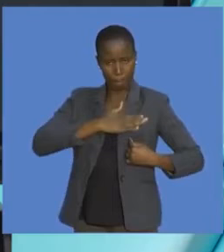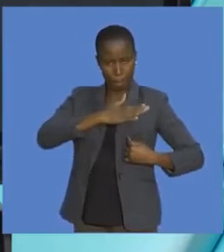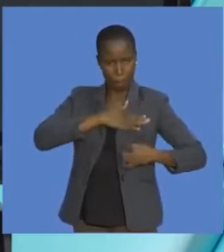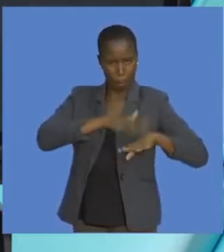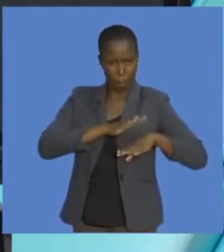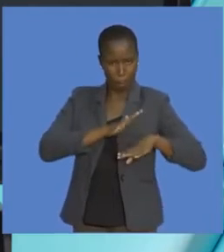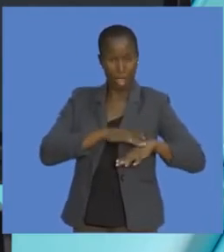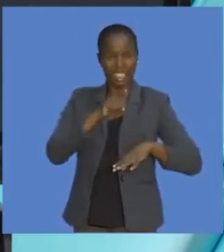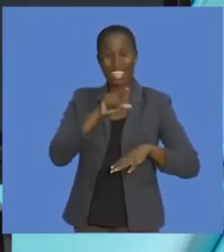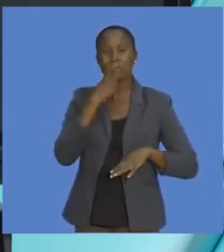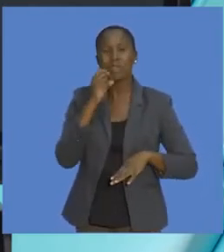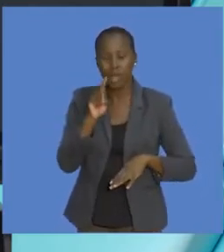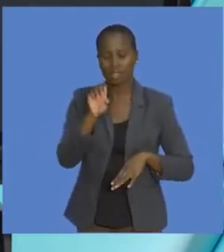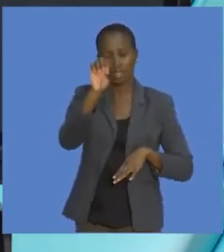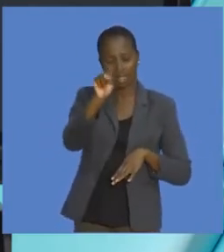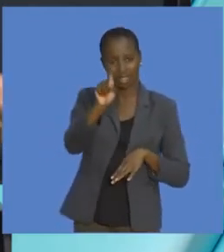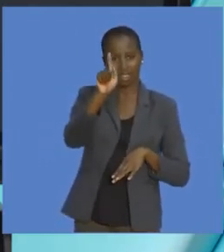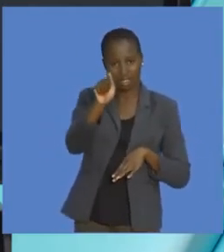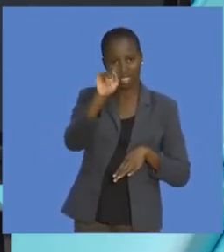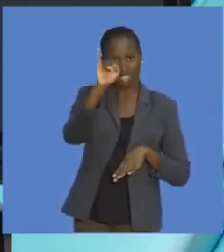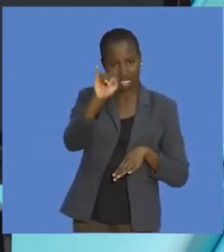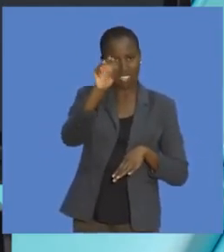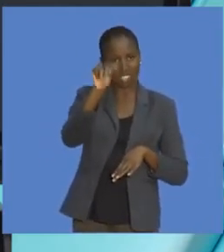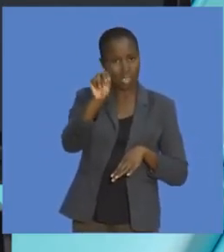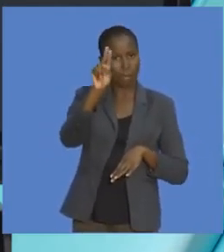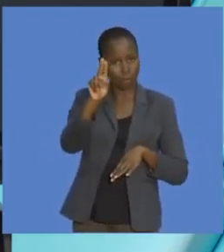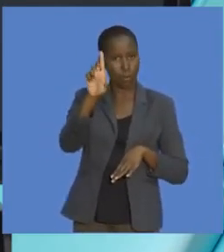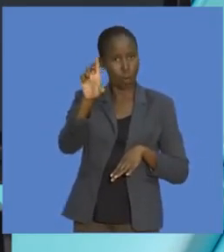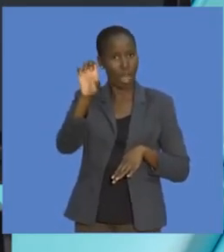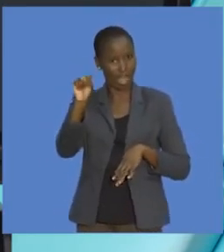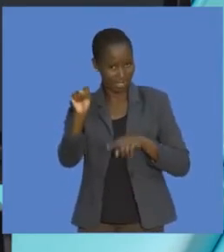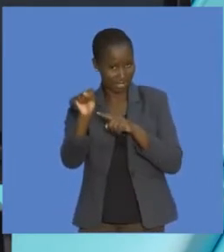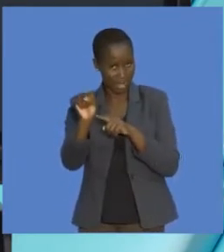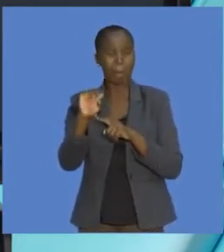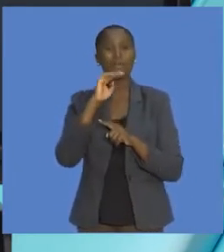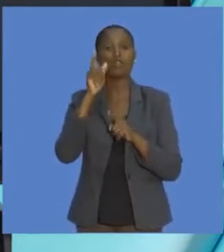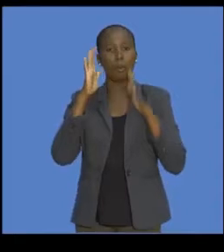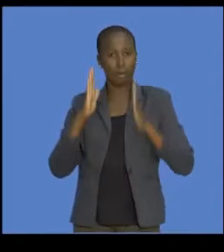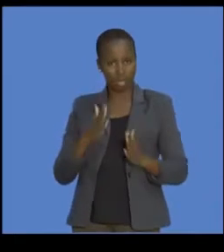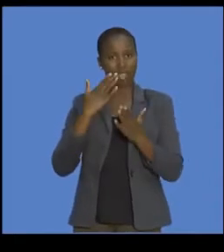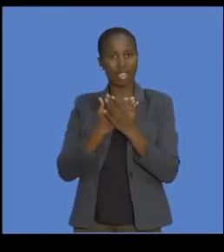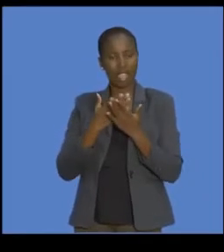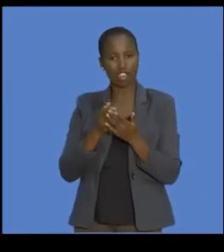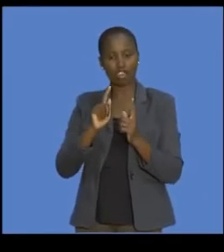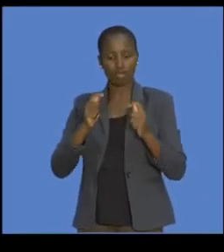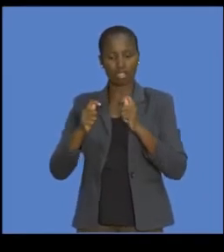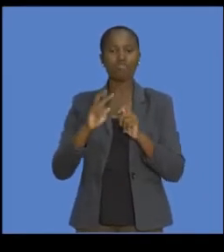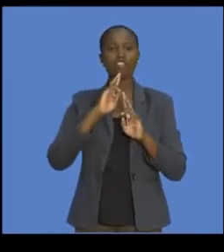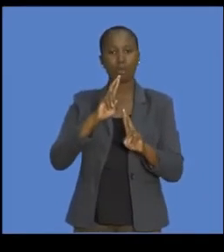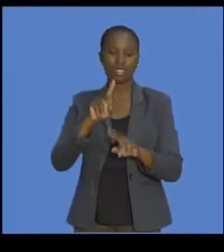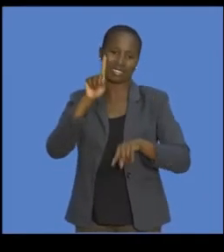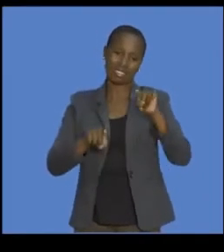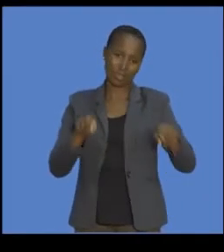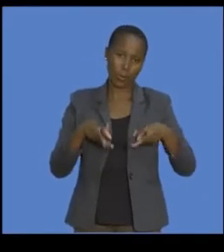So there are various stimuli that the body has to respond to. So these are then sent